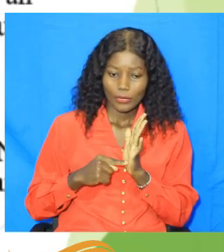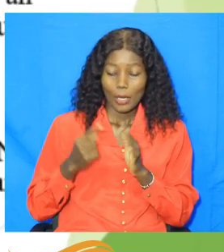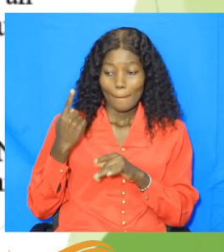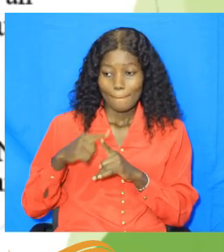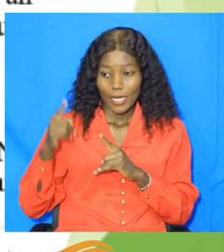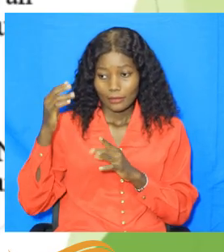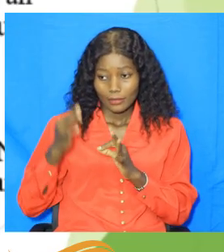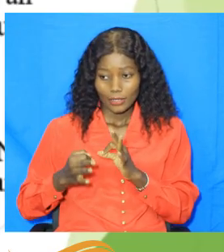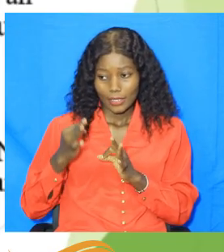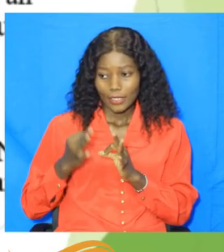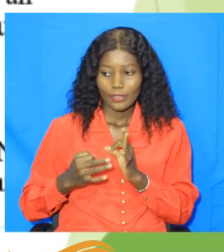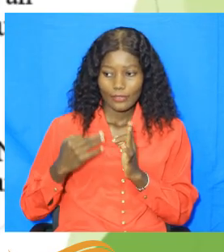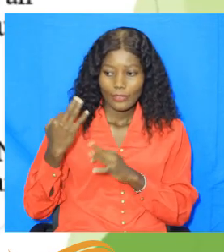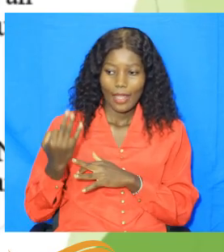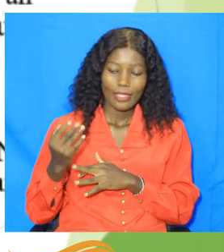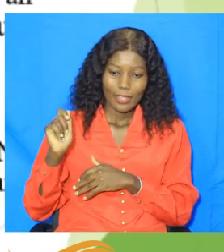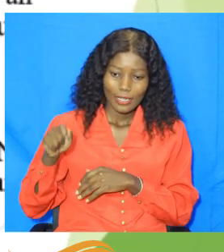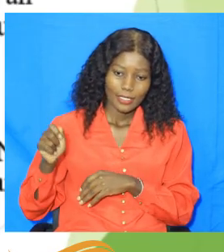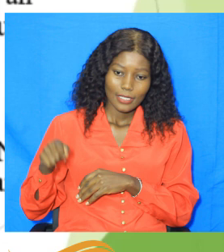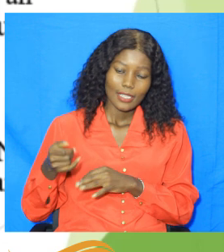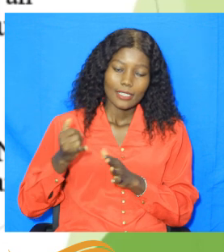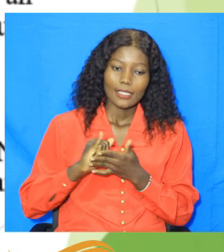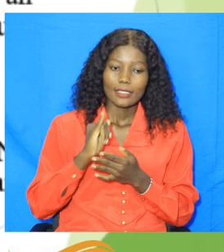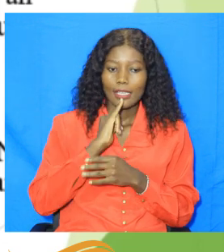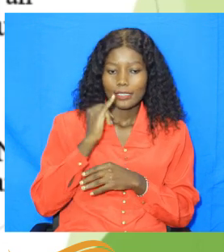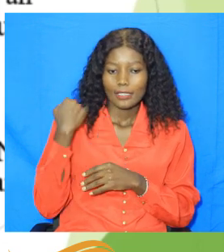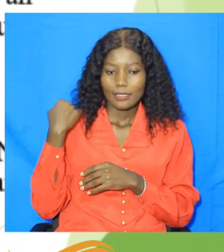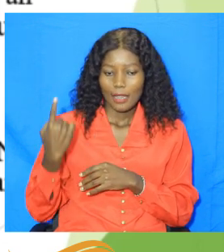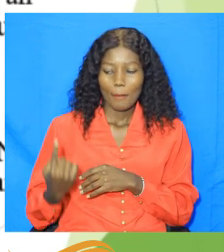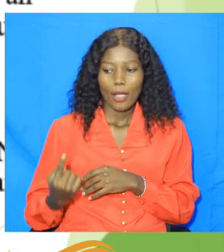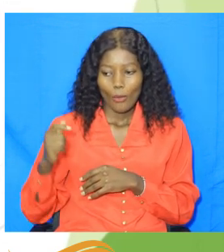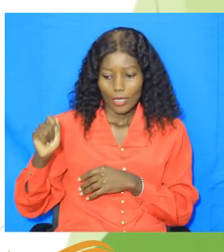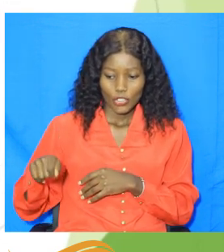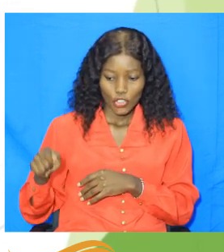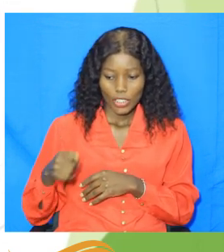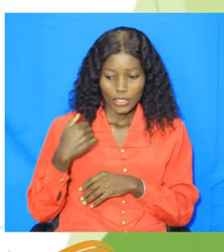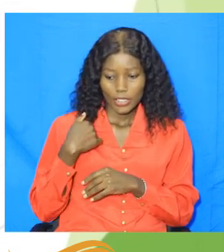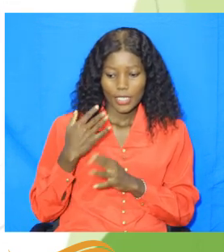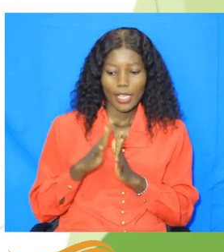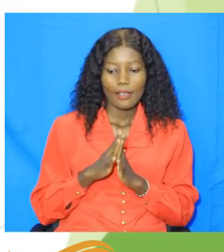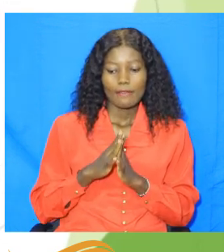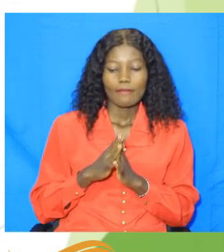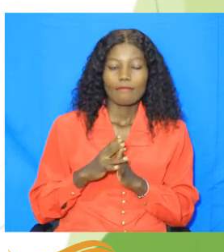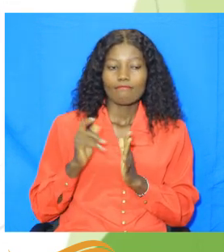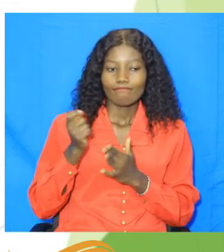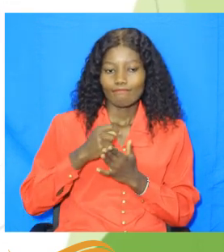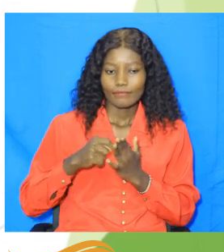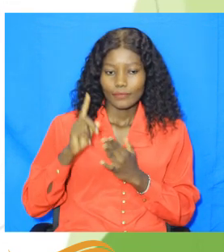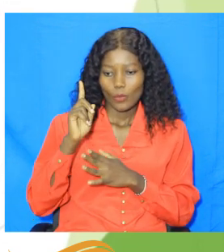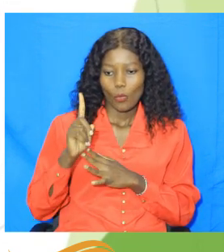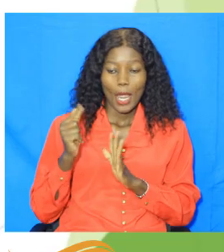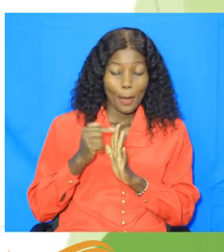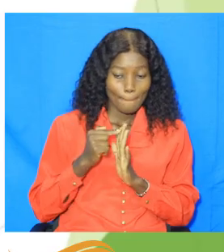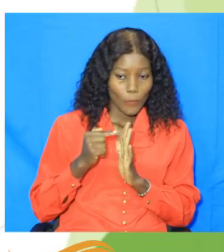case three judges, that is, judge number 1 has indicated 1 point,